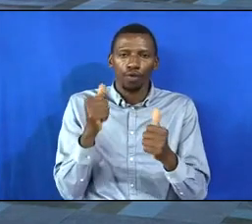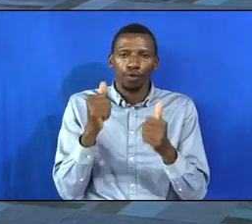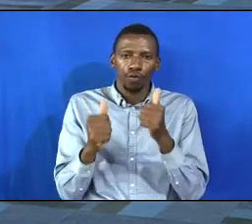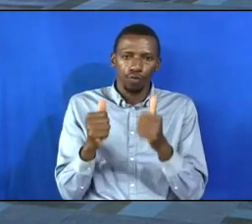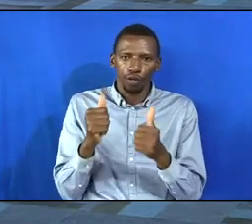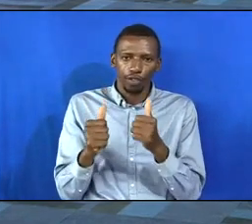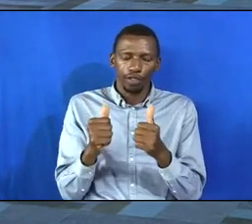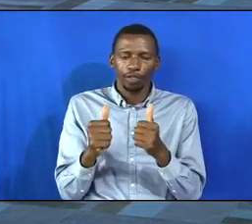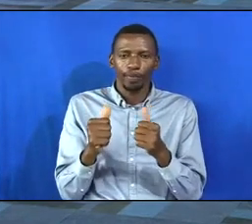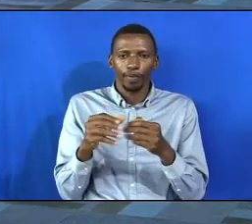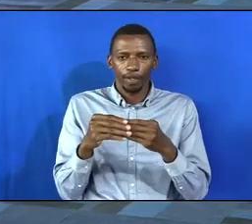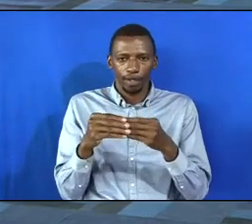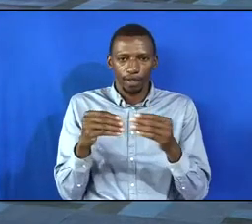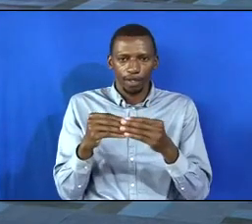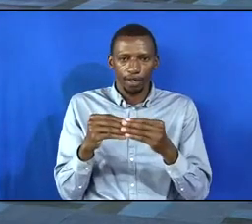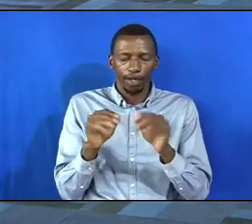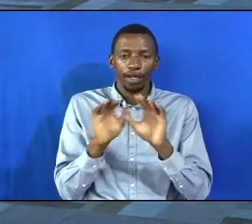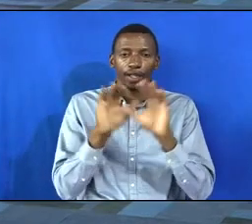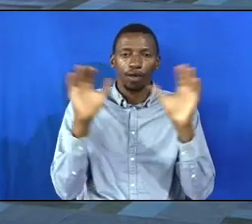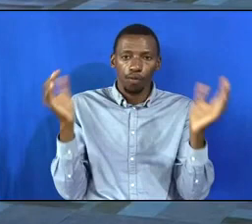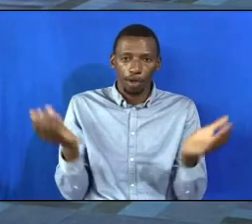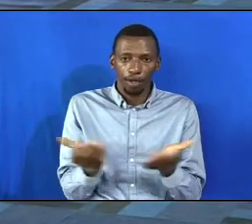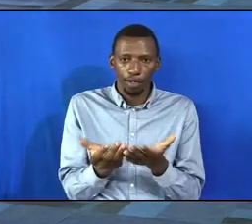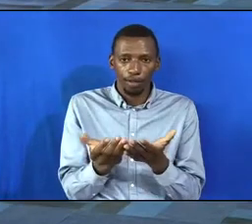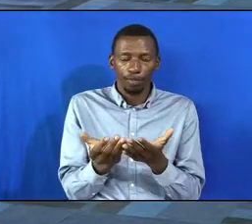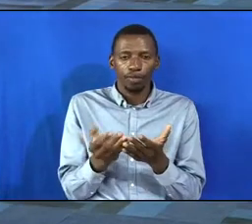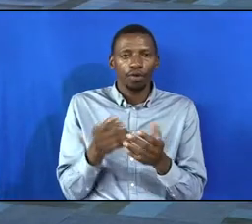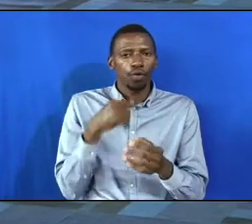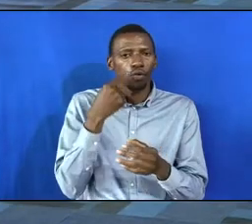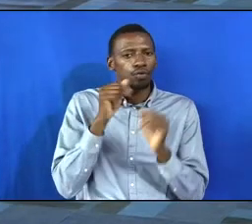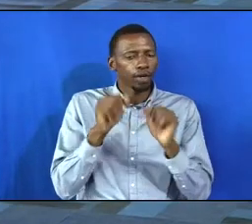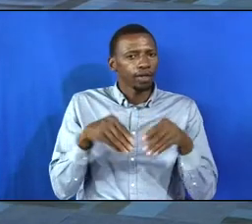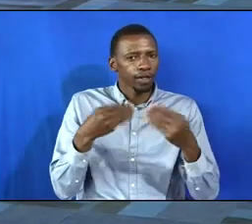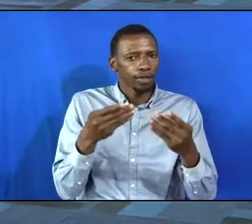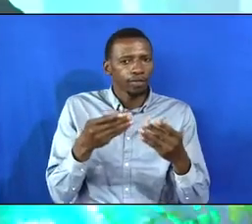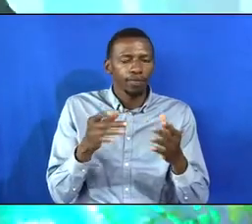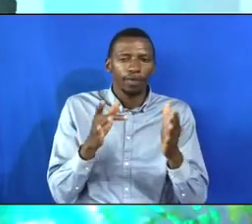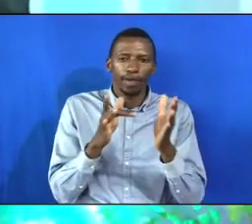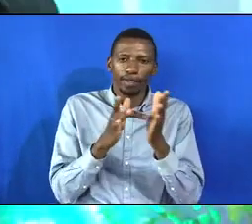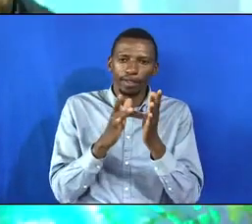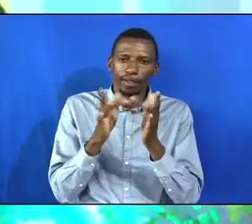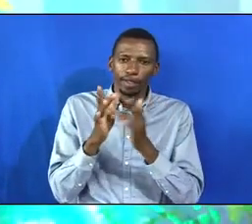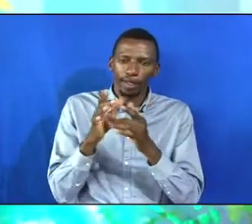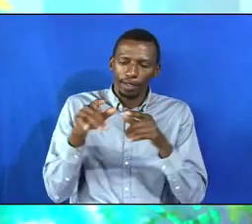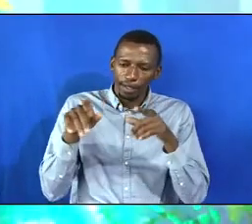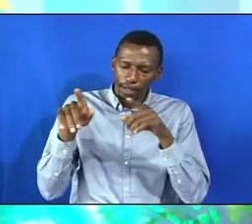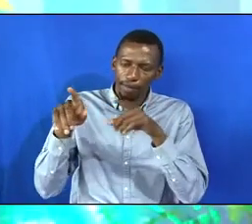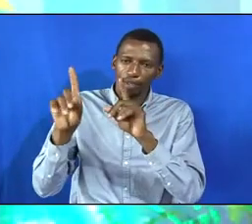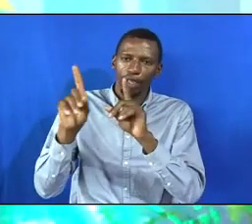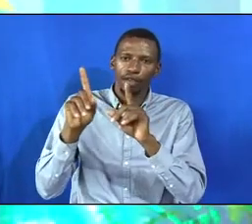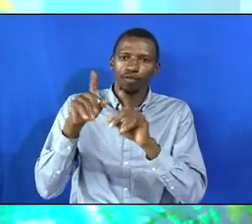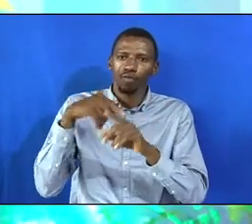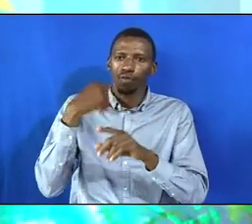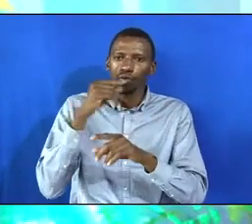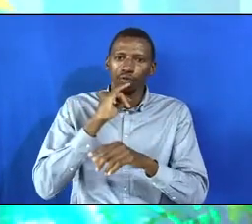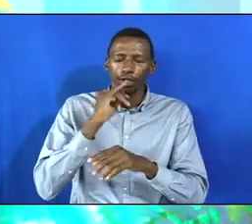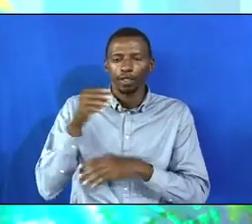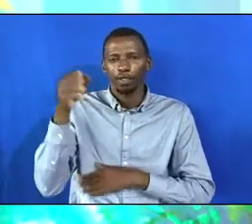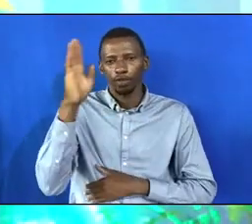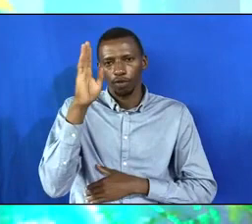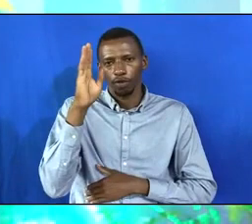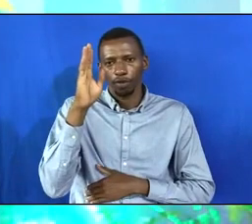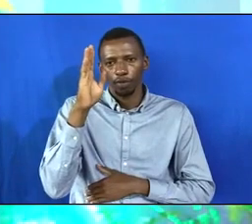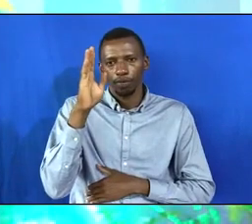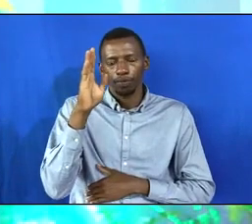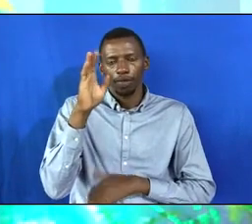world. And that power can only be effected by Jesus himself, who is God. As this